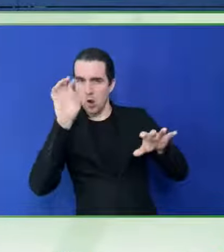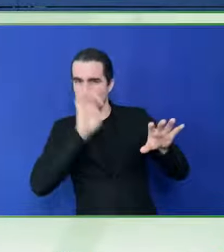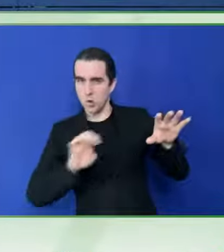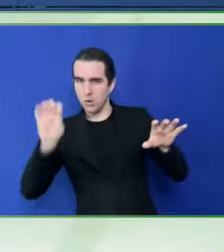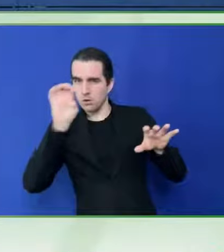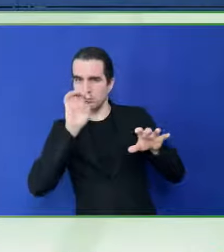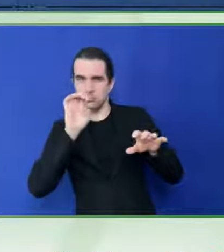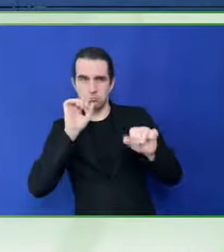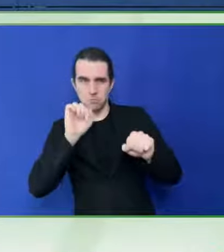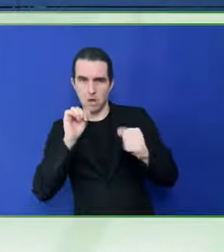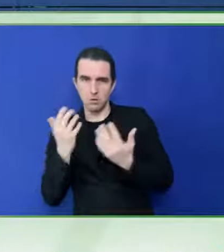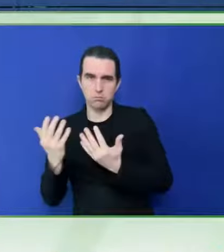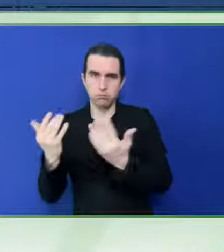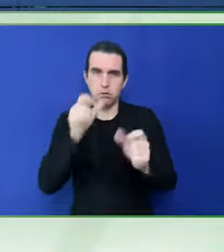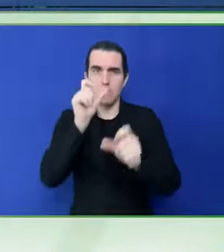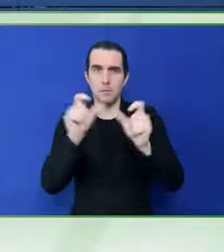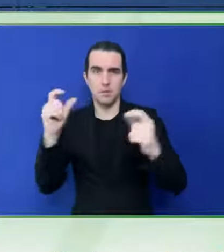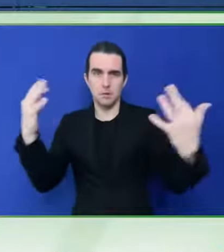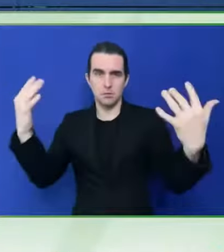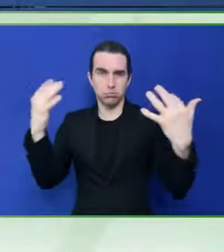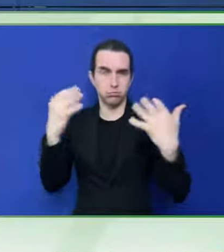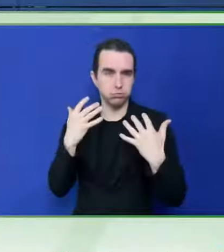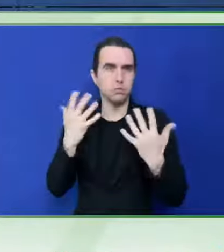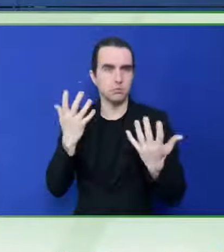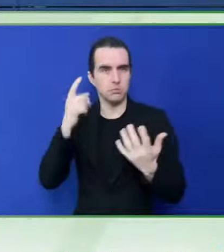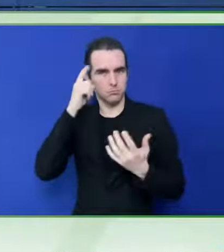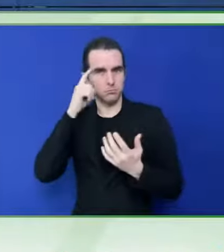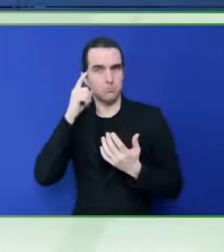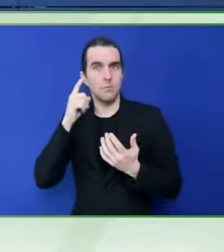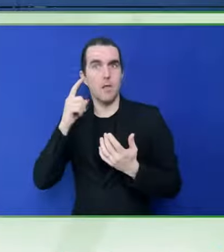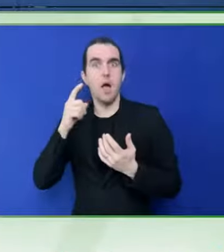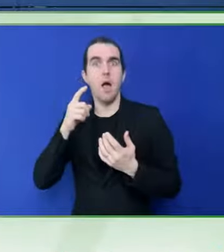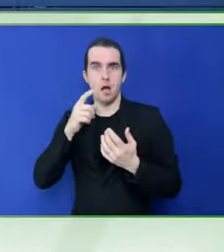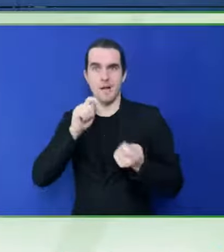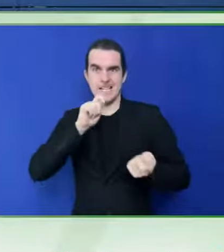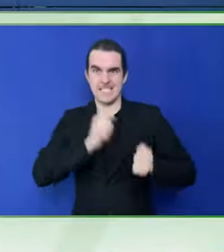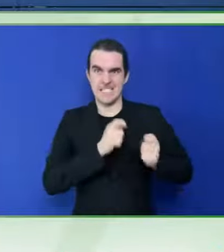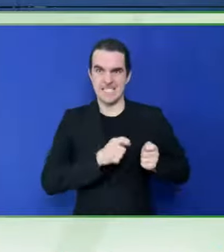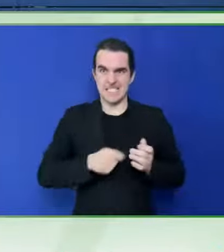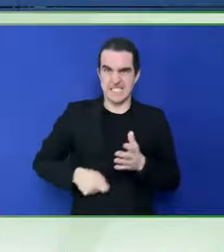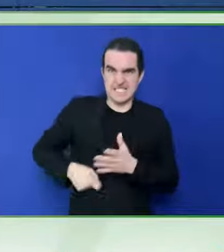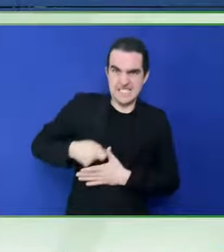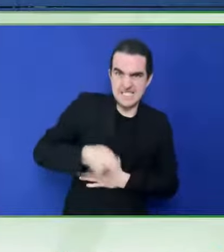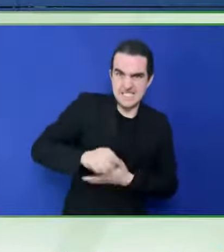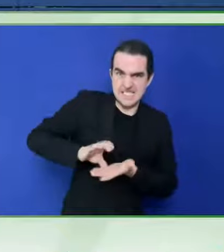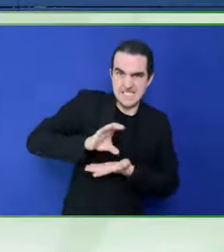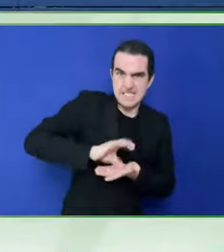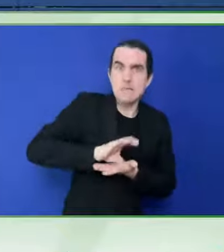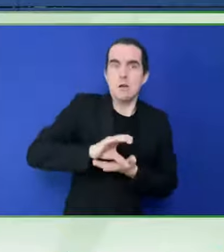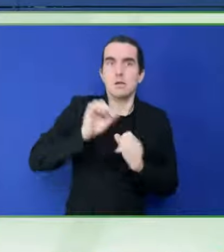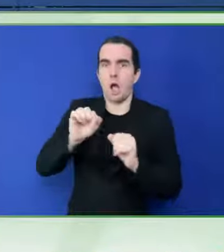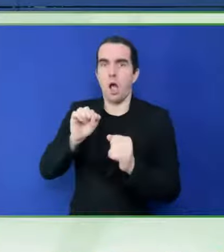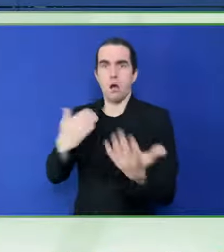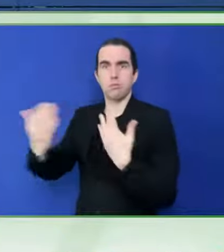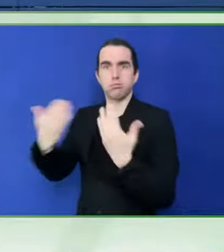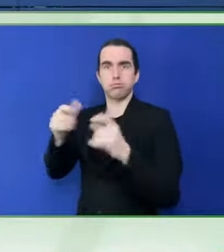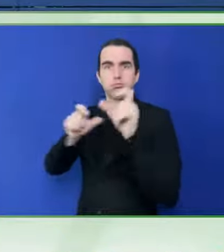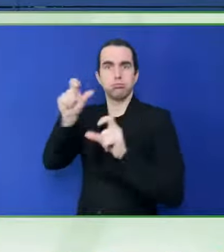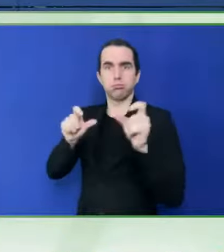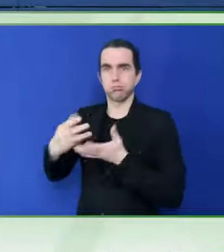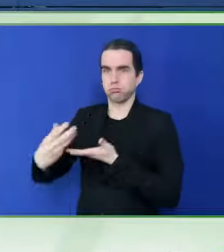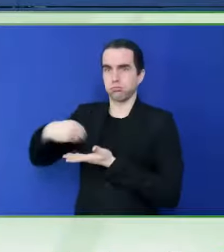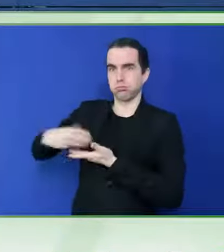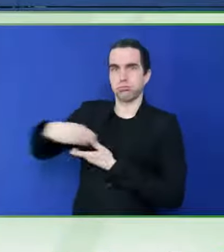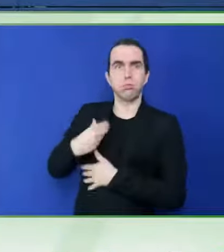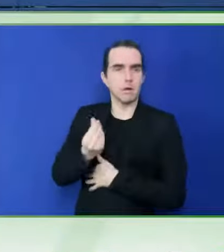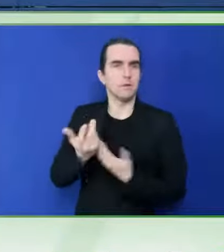and I would suggest the reason for that is you're not telling people you've got disabled rooms. Another story I want to share is that